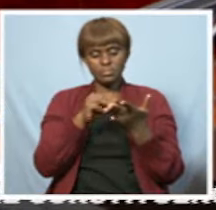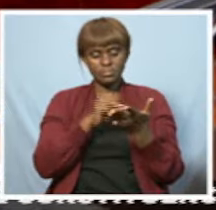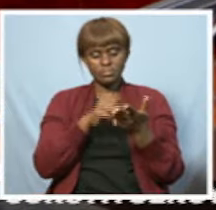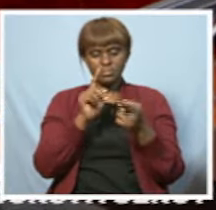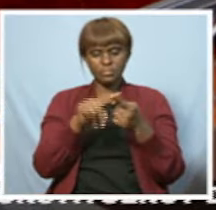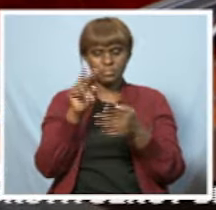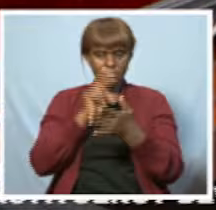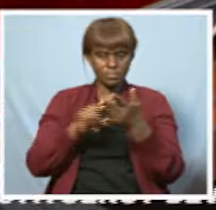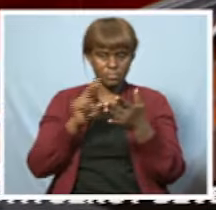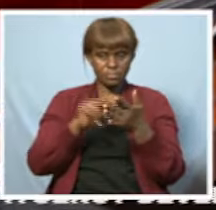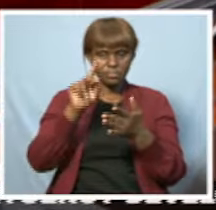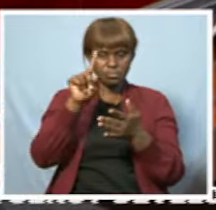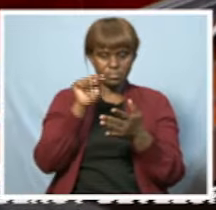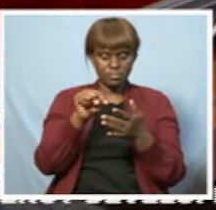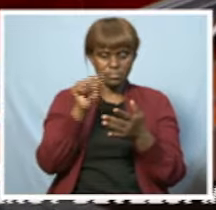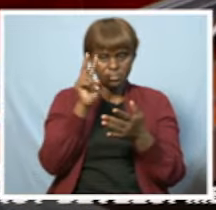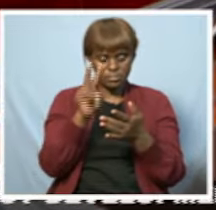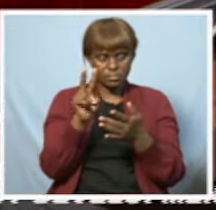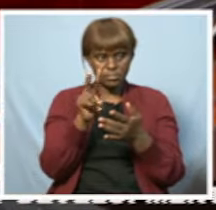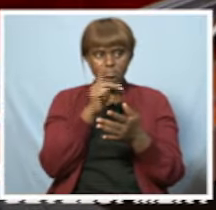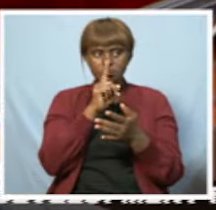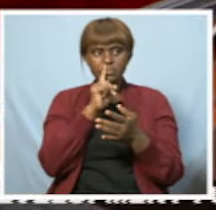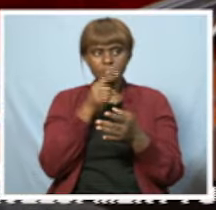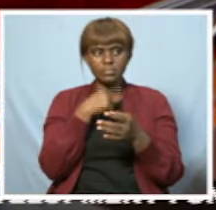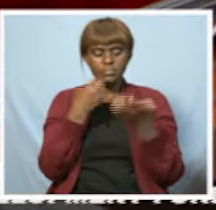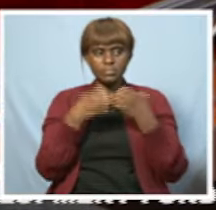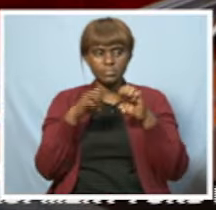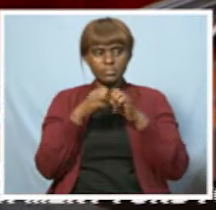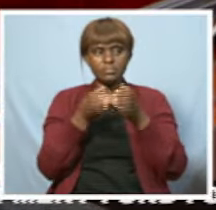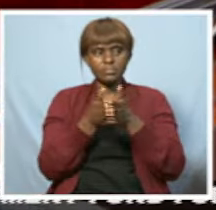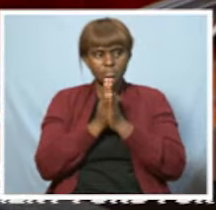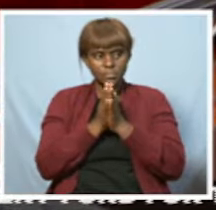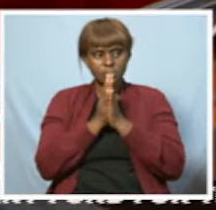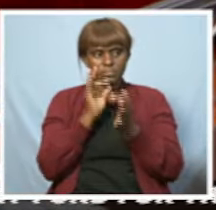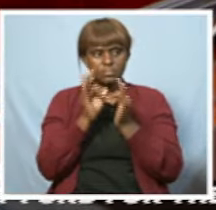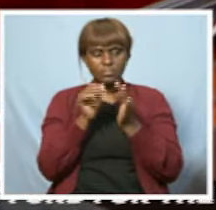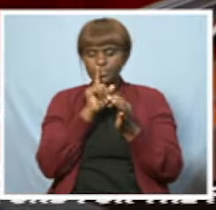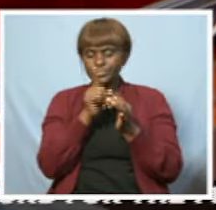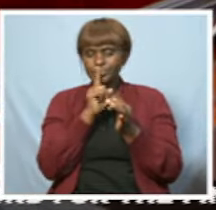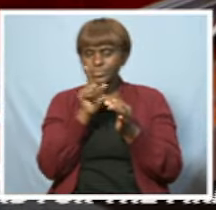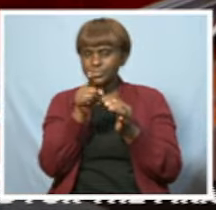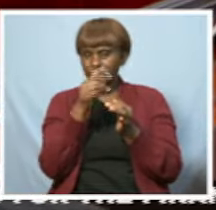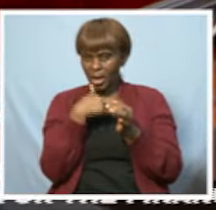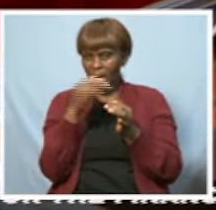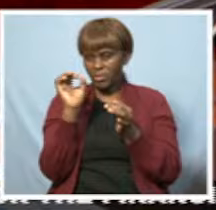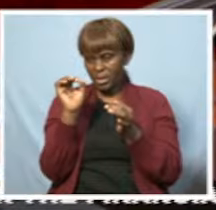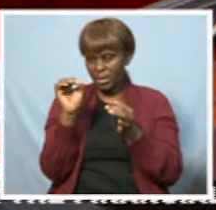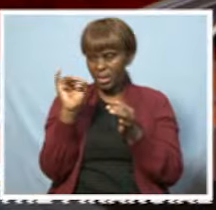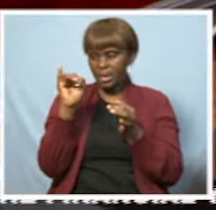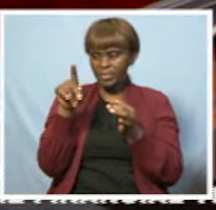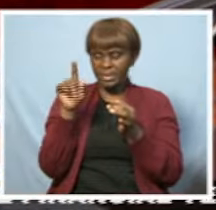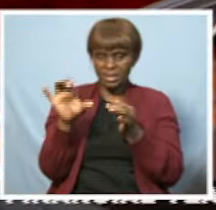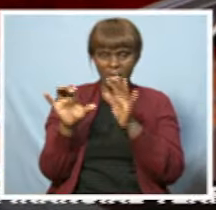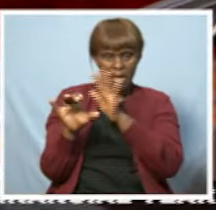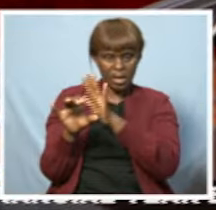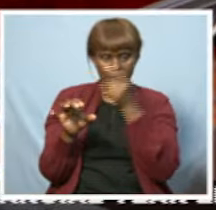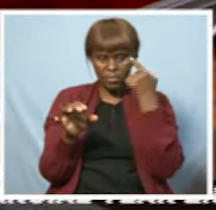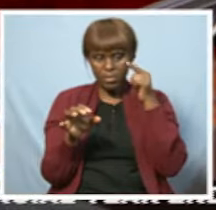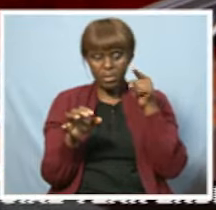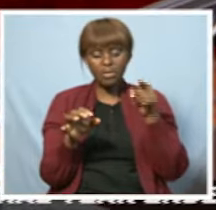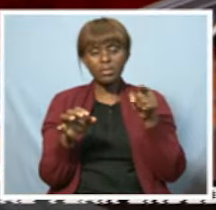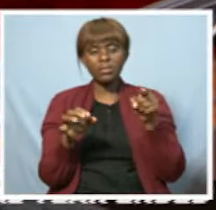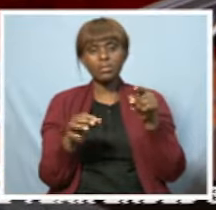as 1.2. I was even almost asking you if you have the original IPC for